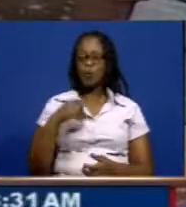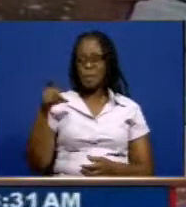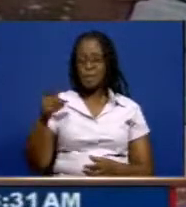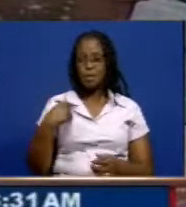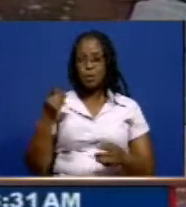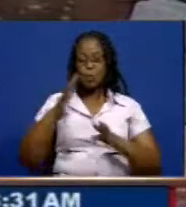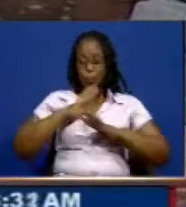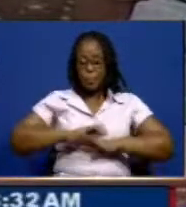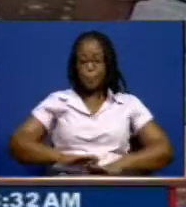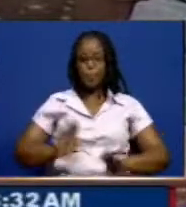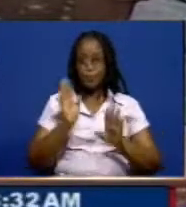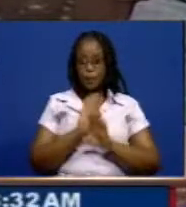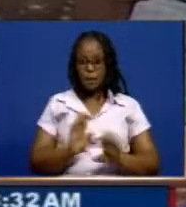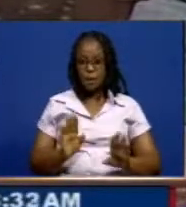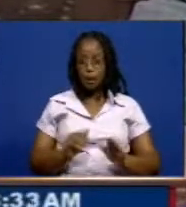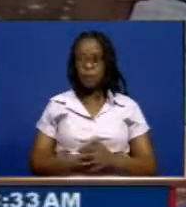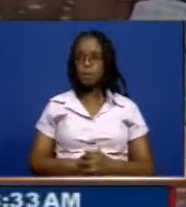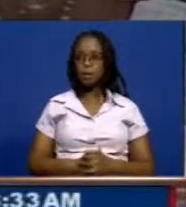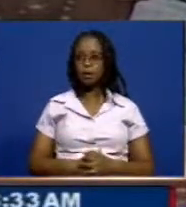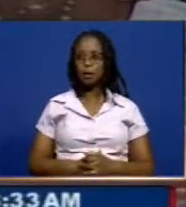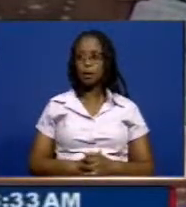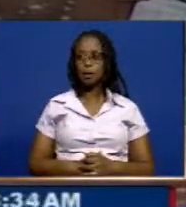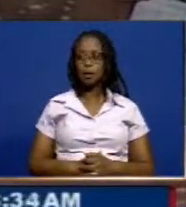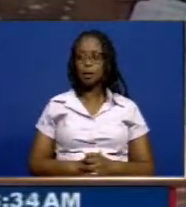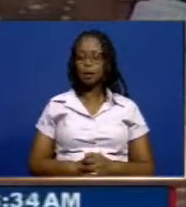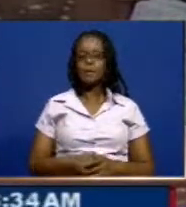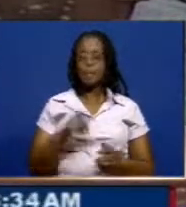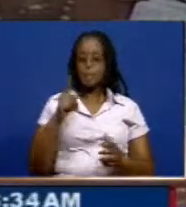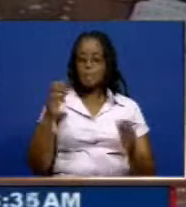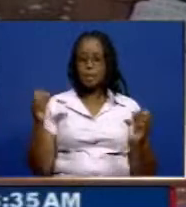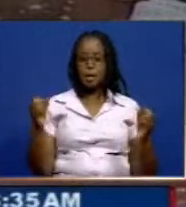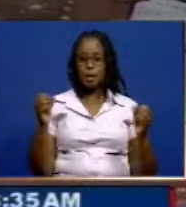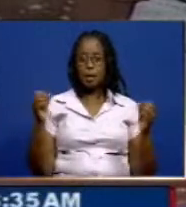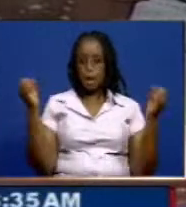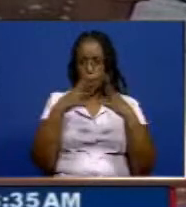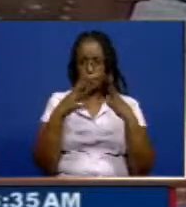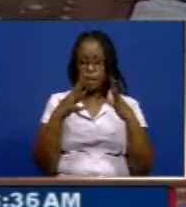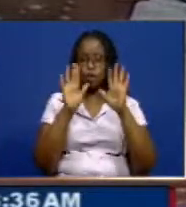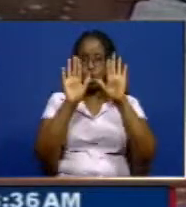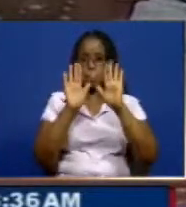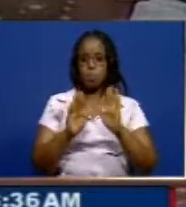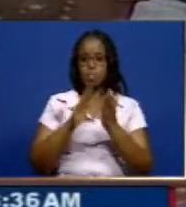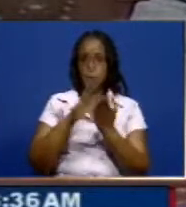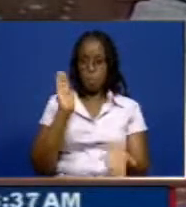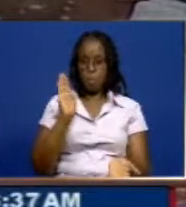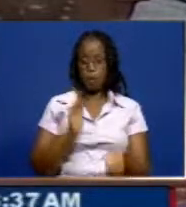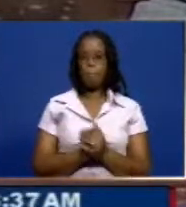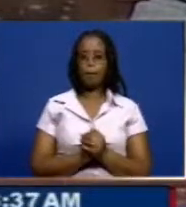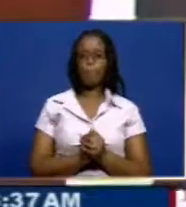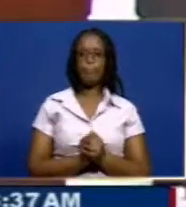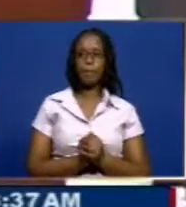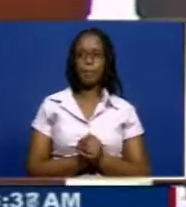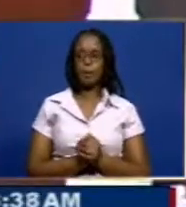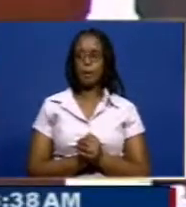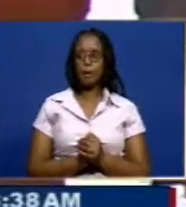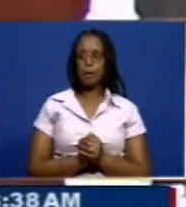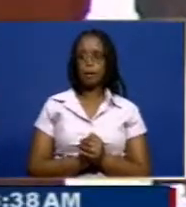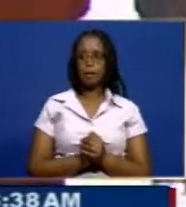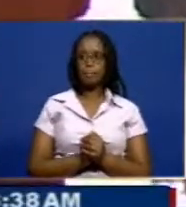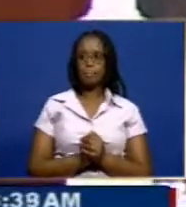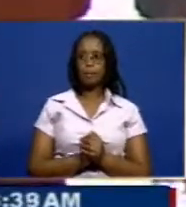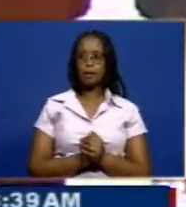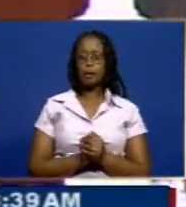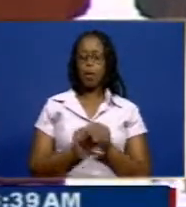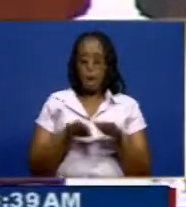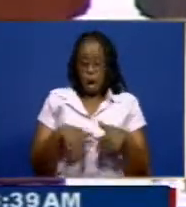objection? That clarification is important for the trajectory these proceedings will take.